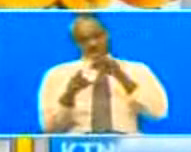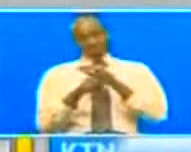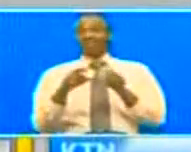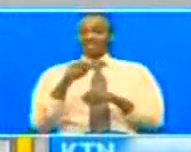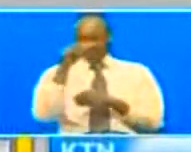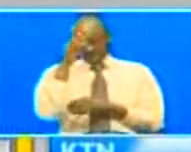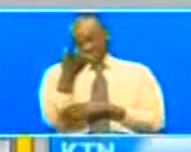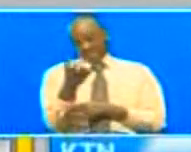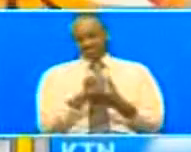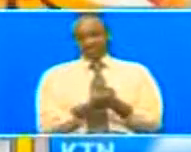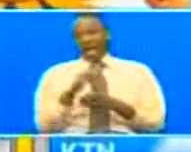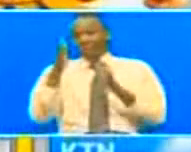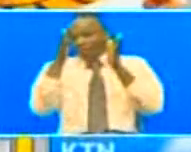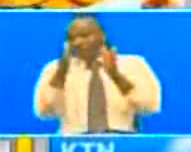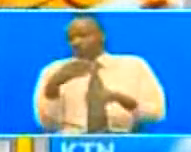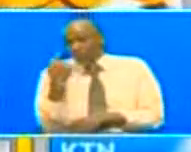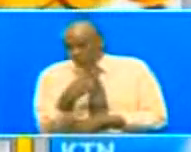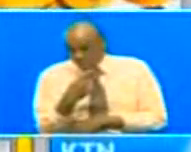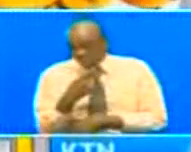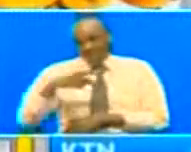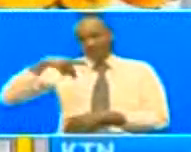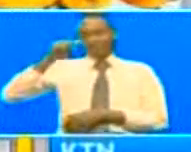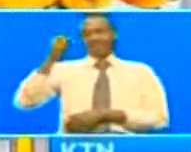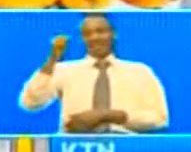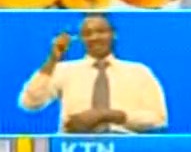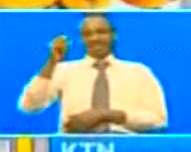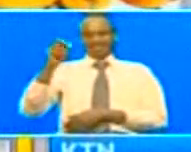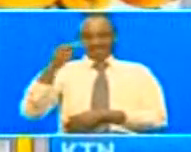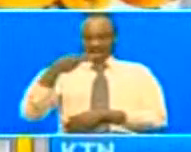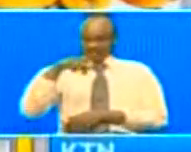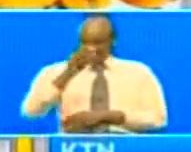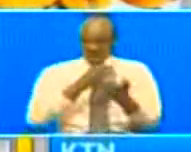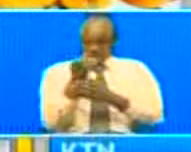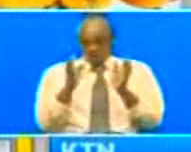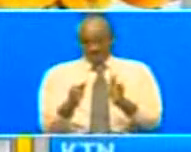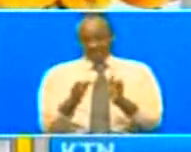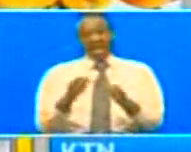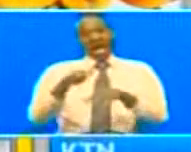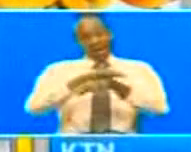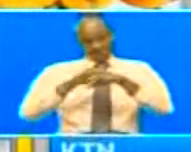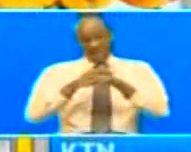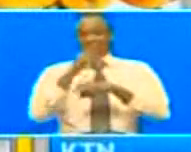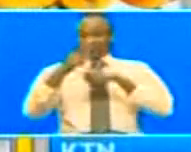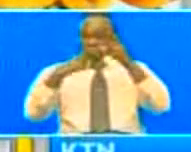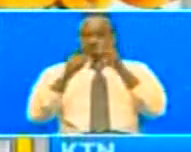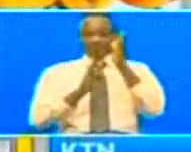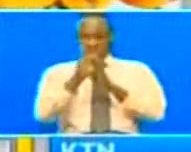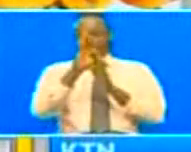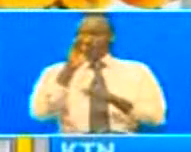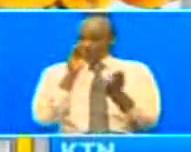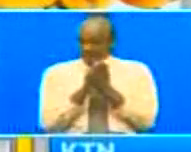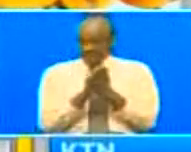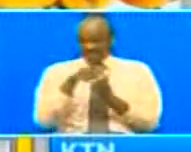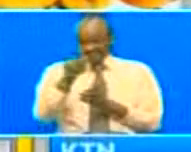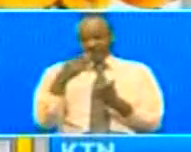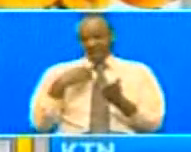Kenya. Next up was another new face. Dr. Penina Kariuki is an economist working for the African Development Bank. Dr. Kariuki also had a brief